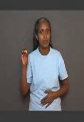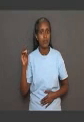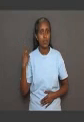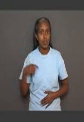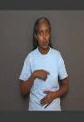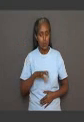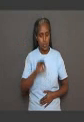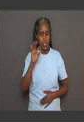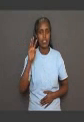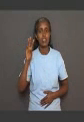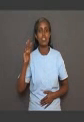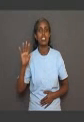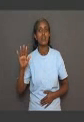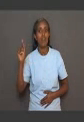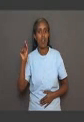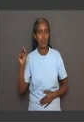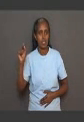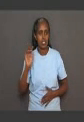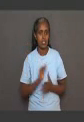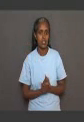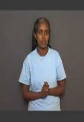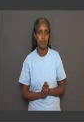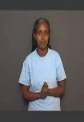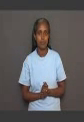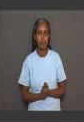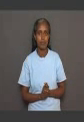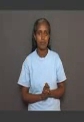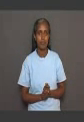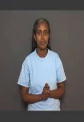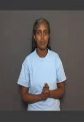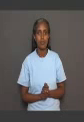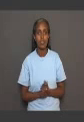180, we get 65 degrees.